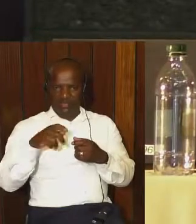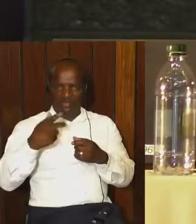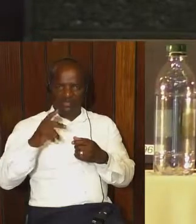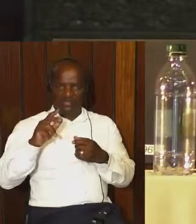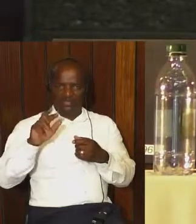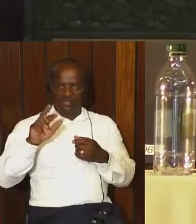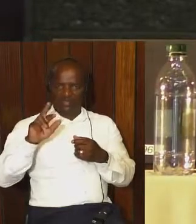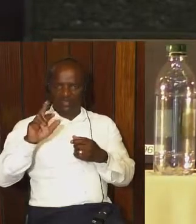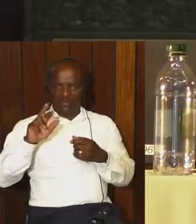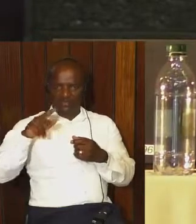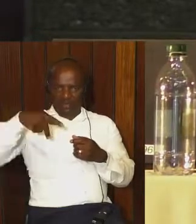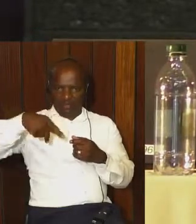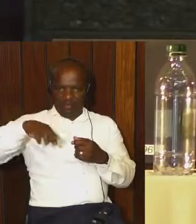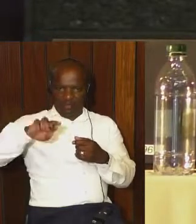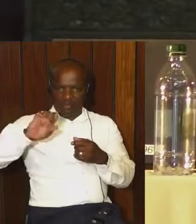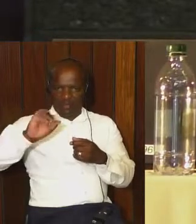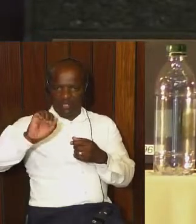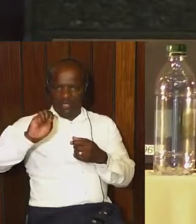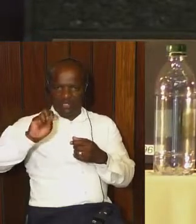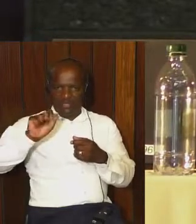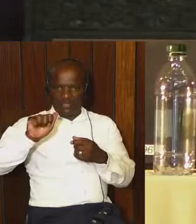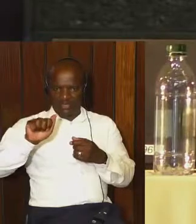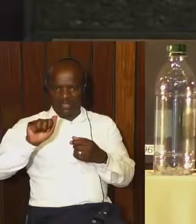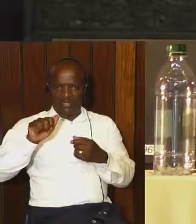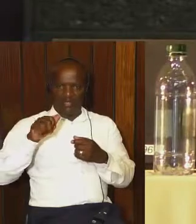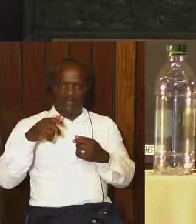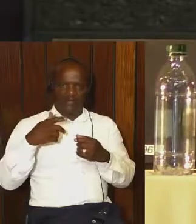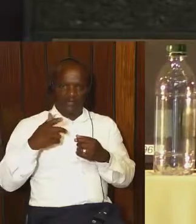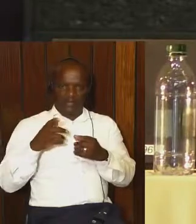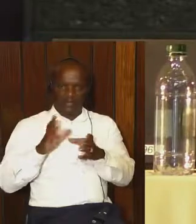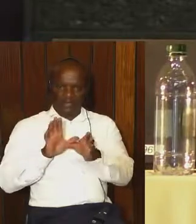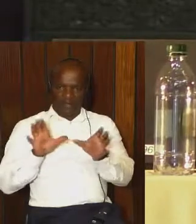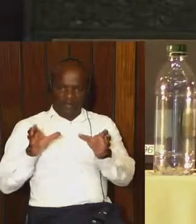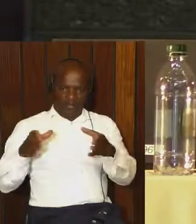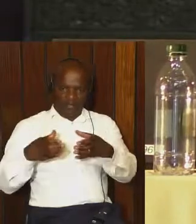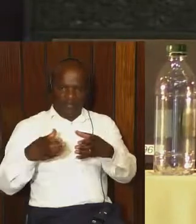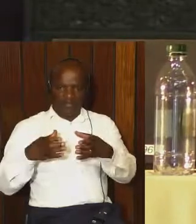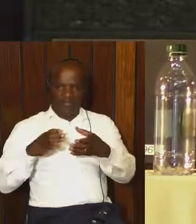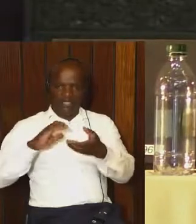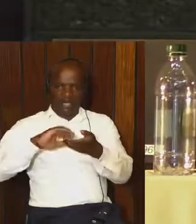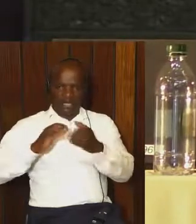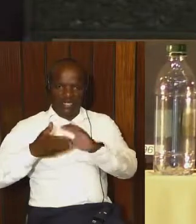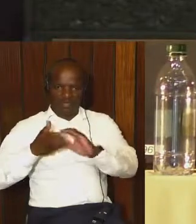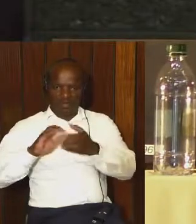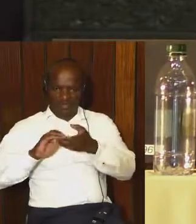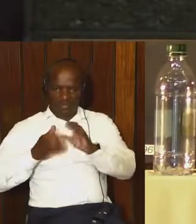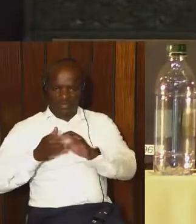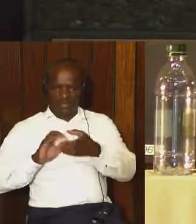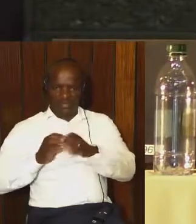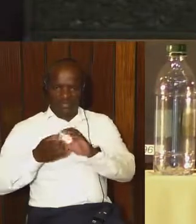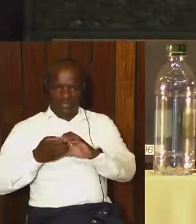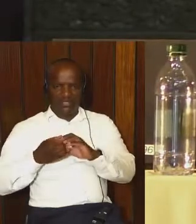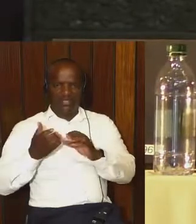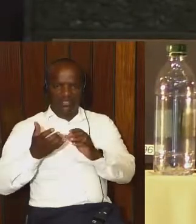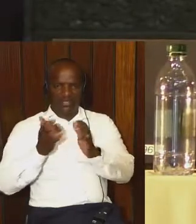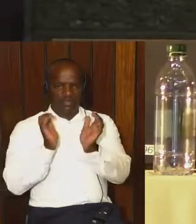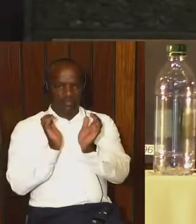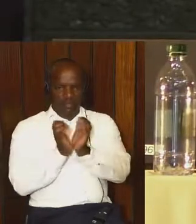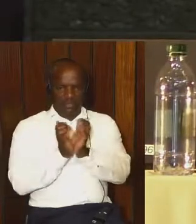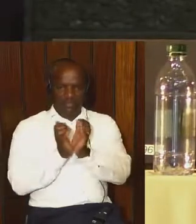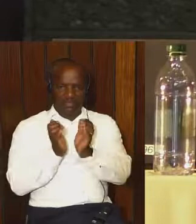a matter of formalizing the engagements in the sense of having frequent meetings. We